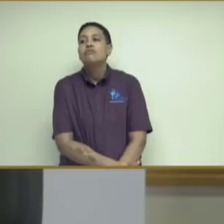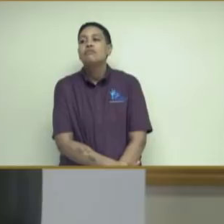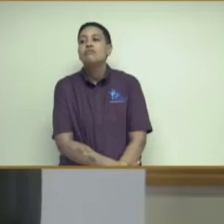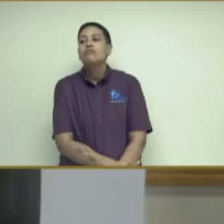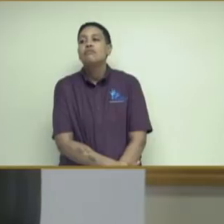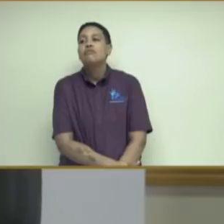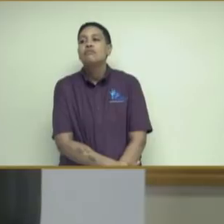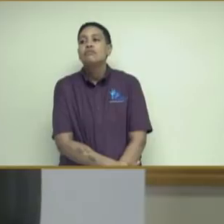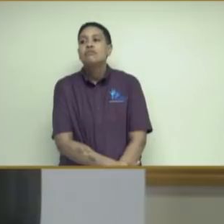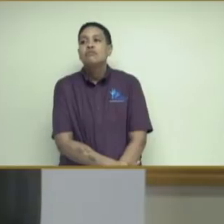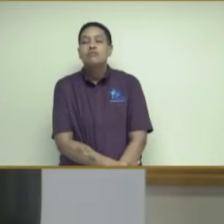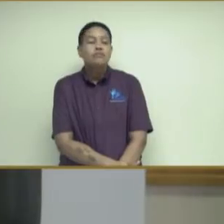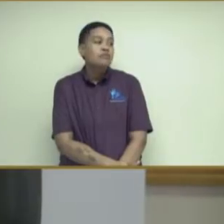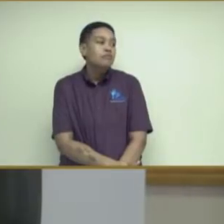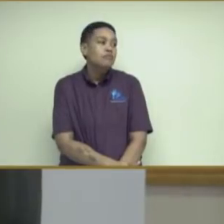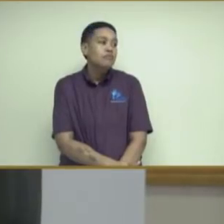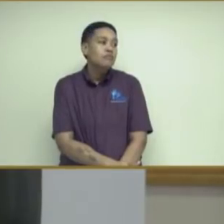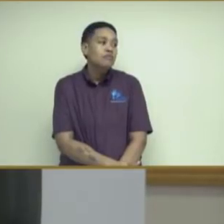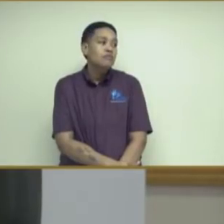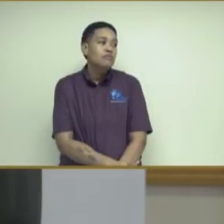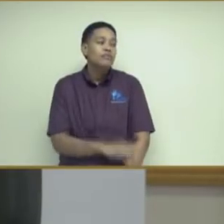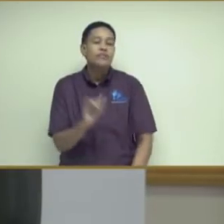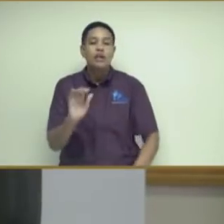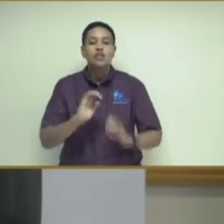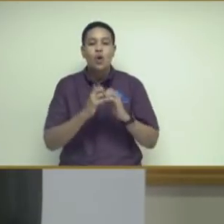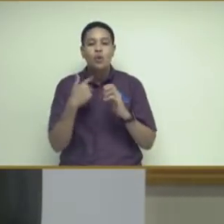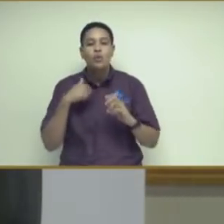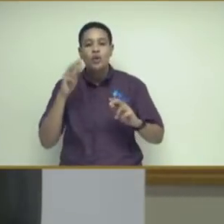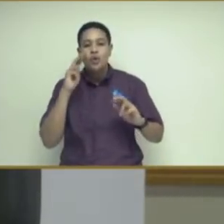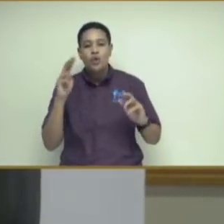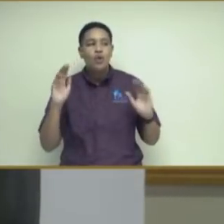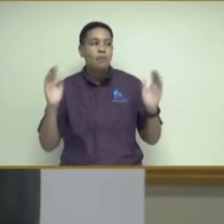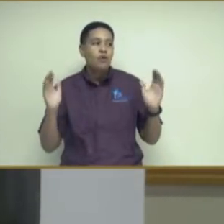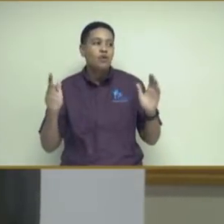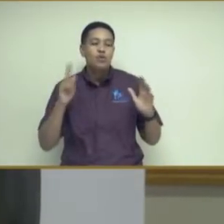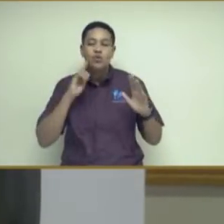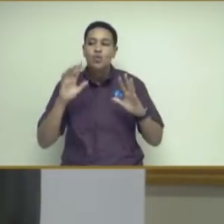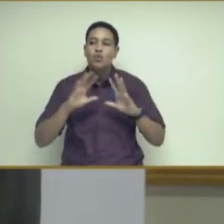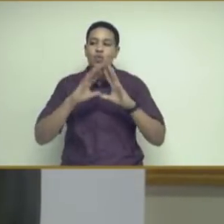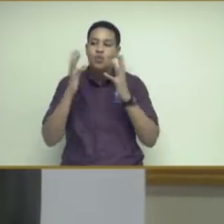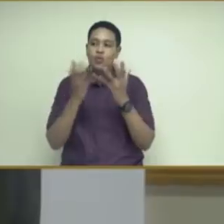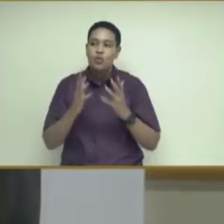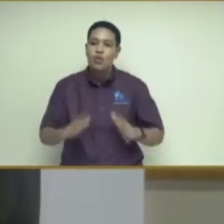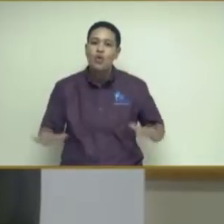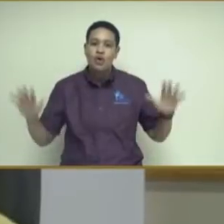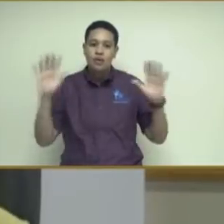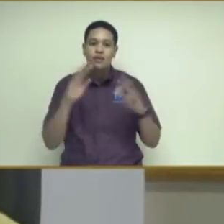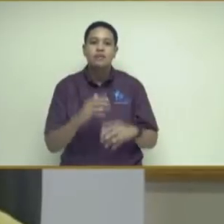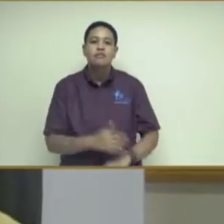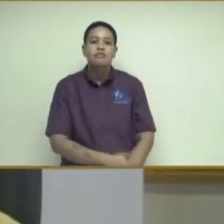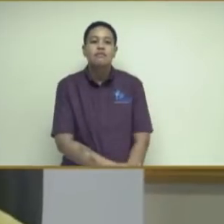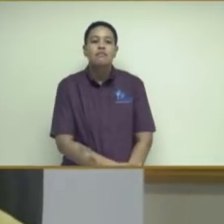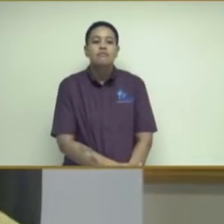that's it. So this is how we look compared to the rest of the world.